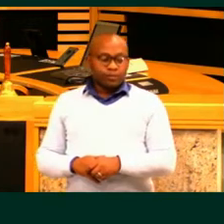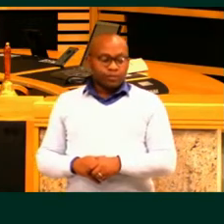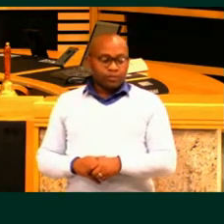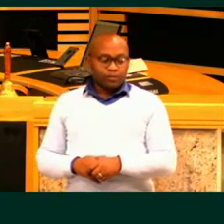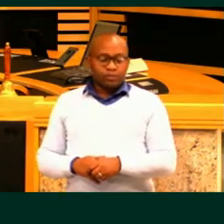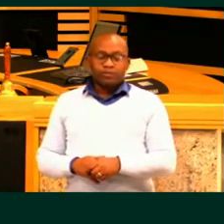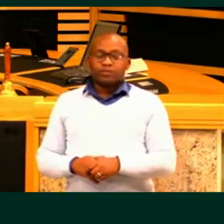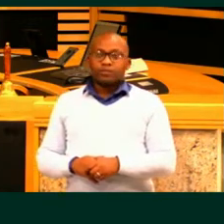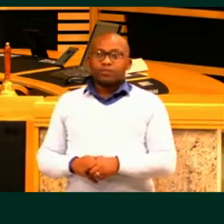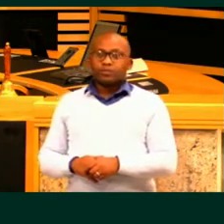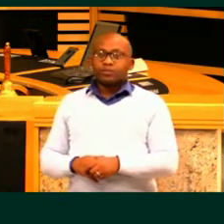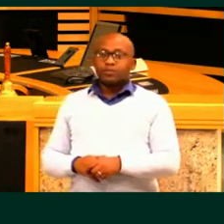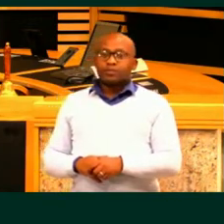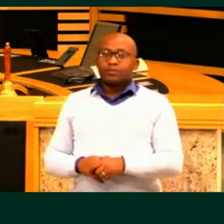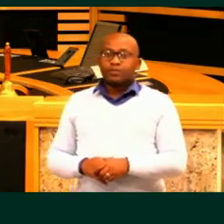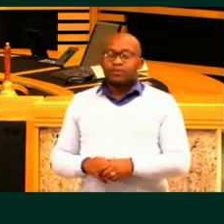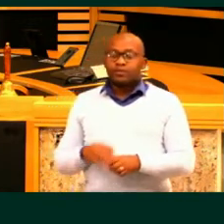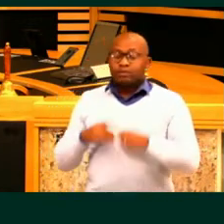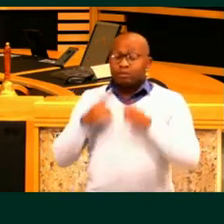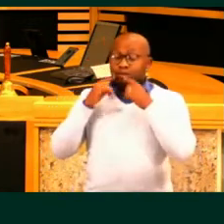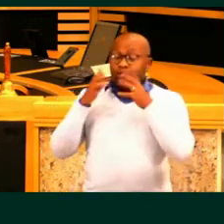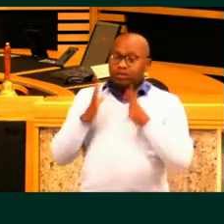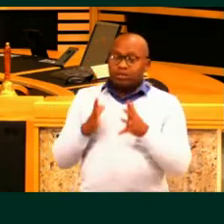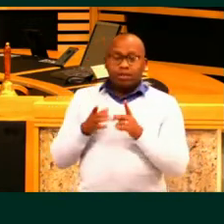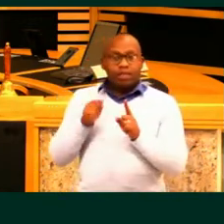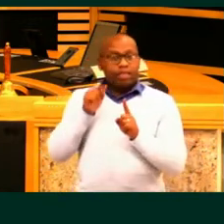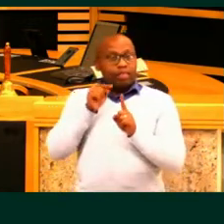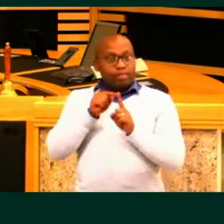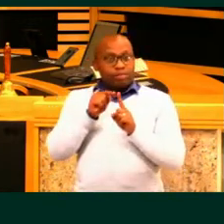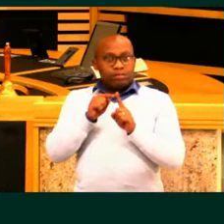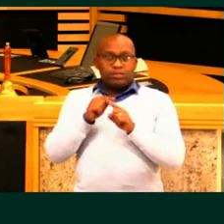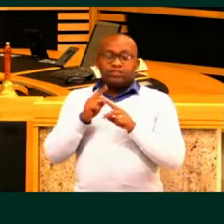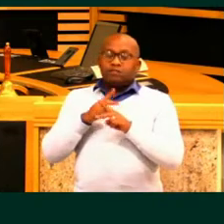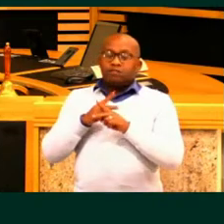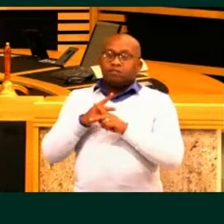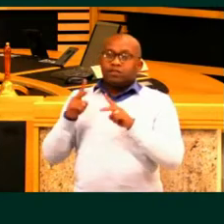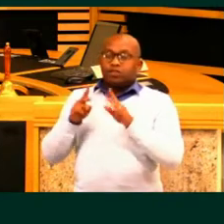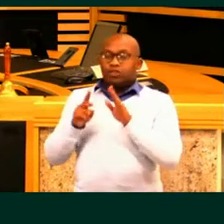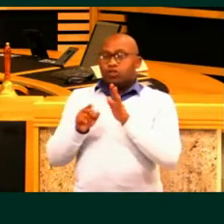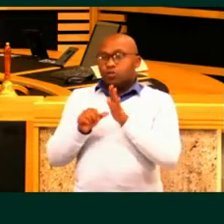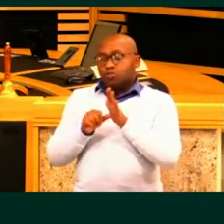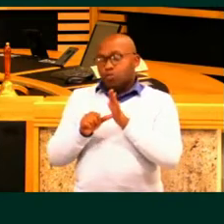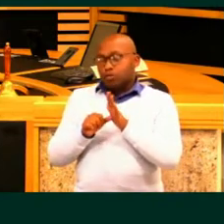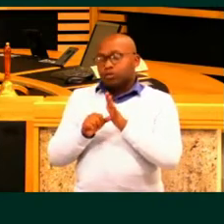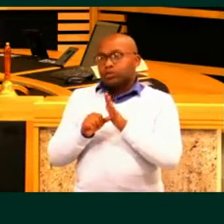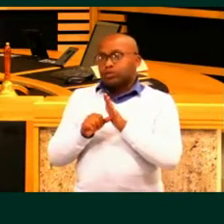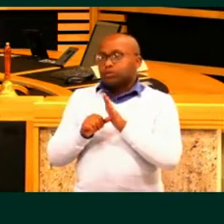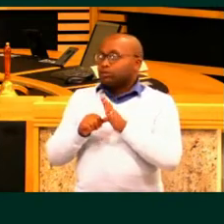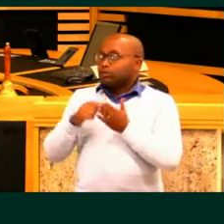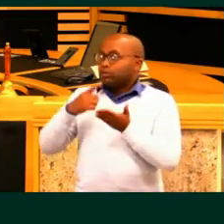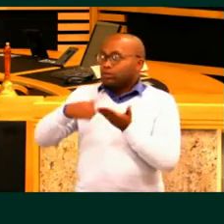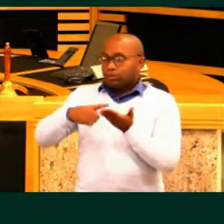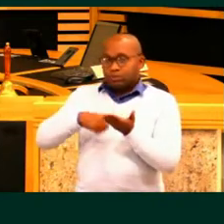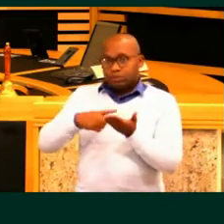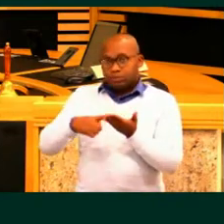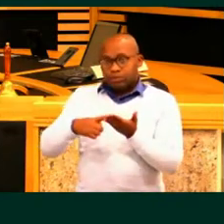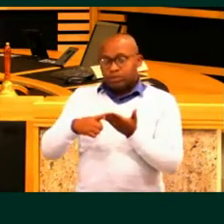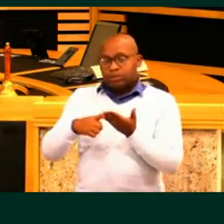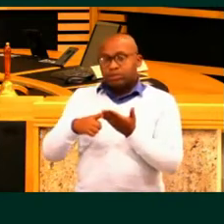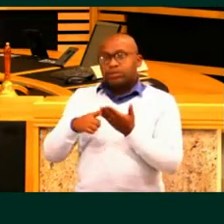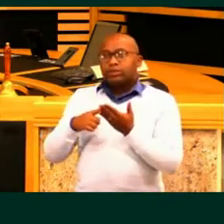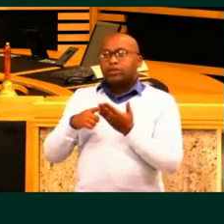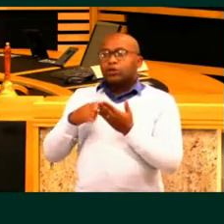honorable speaker this is a very important debate aimed at improving the economic status of person with disability